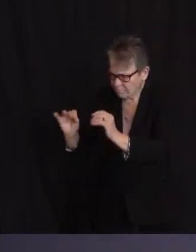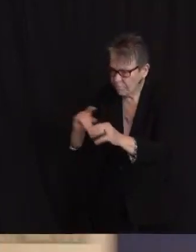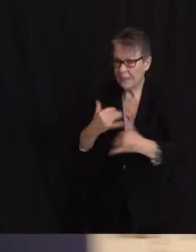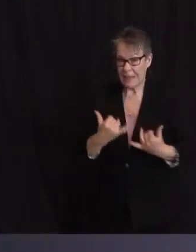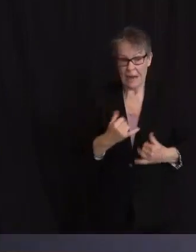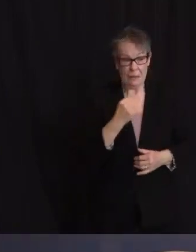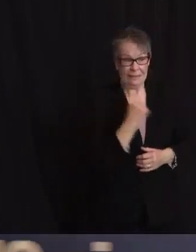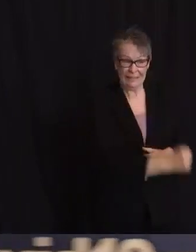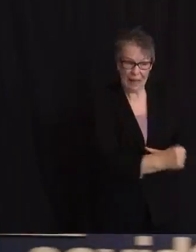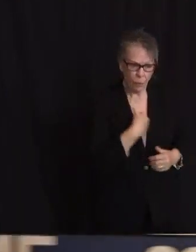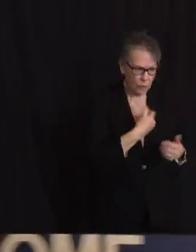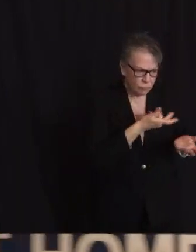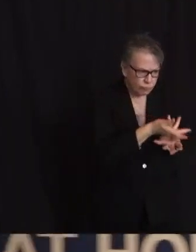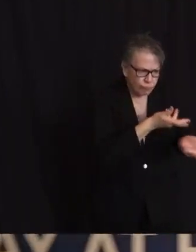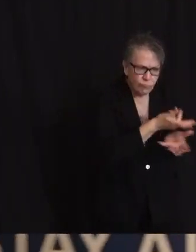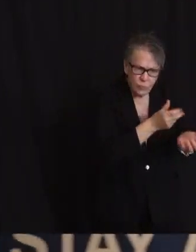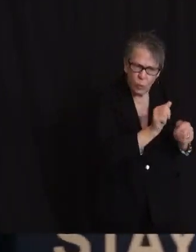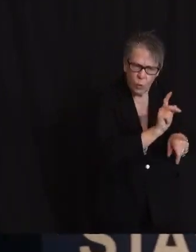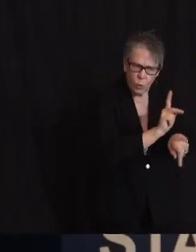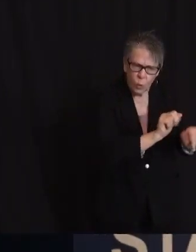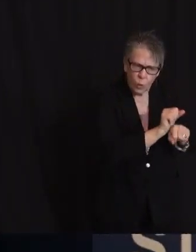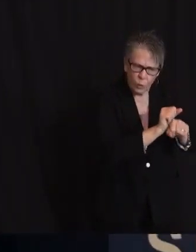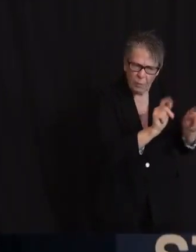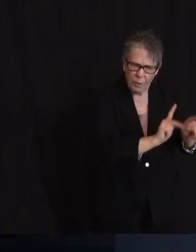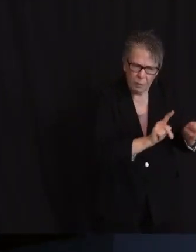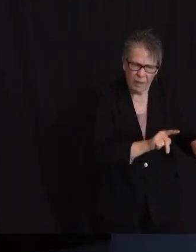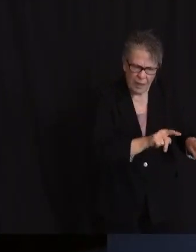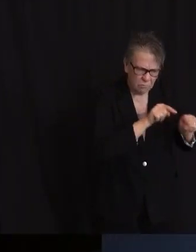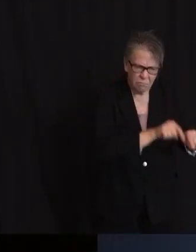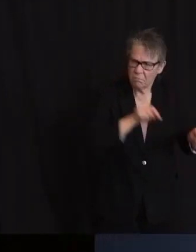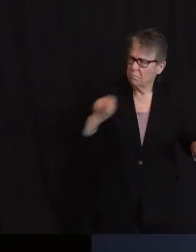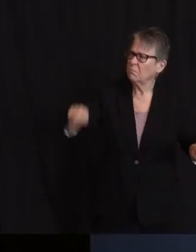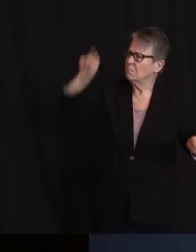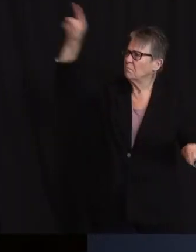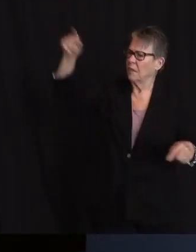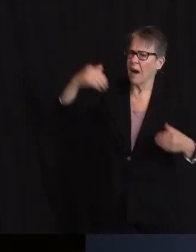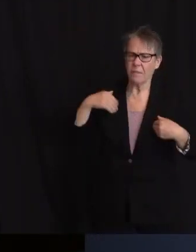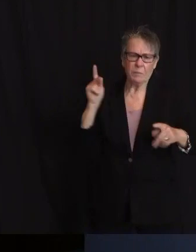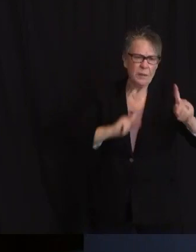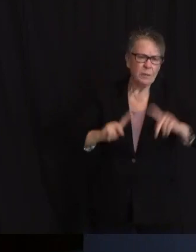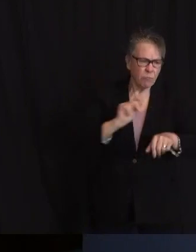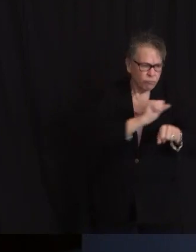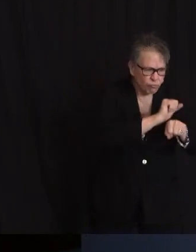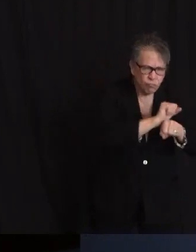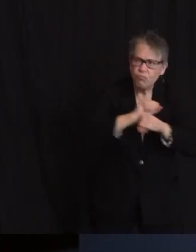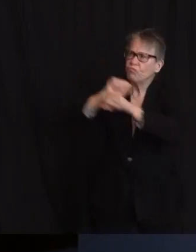No, I mean, that was just about perfect. You may not be licensed, but you're getting pretty close.